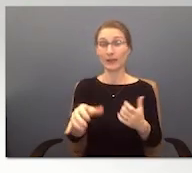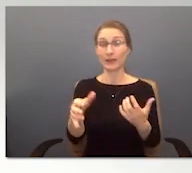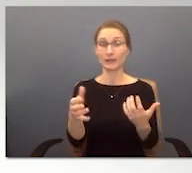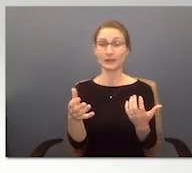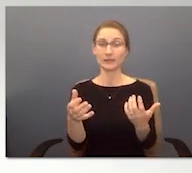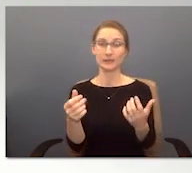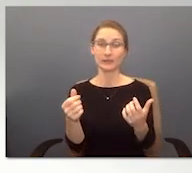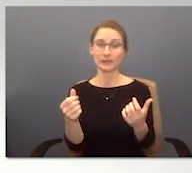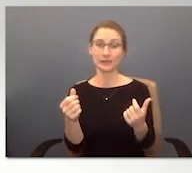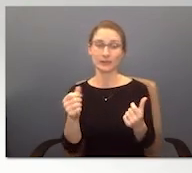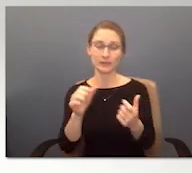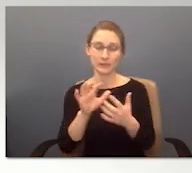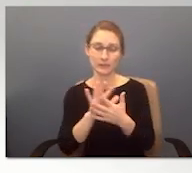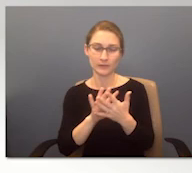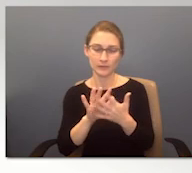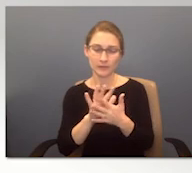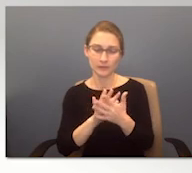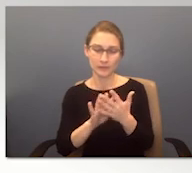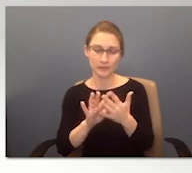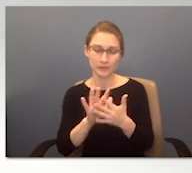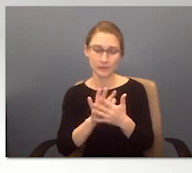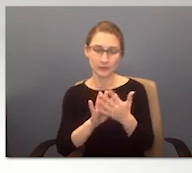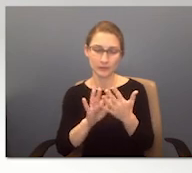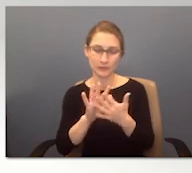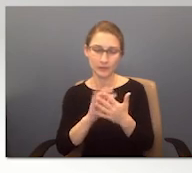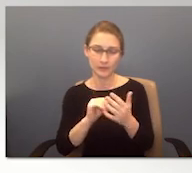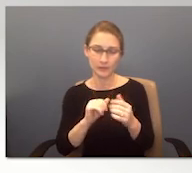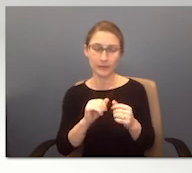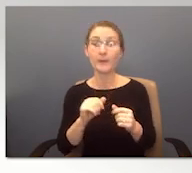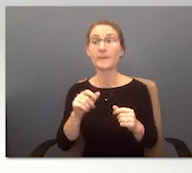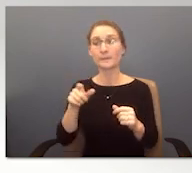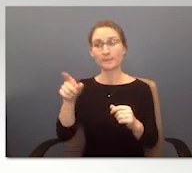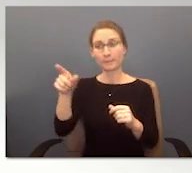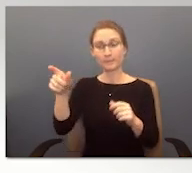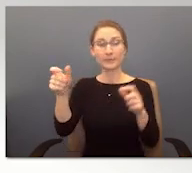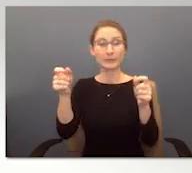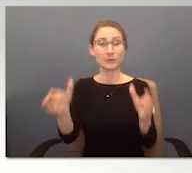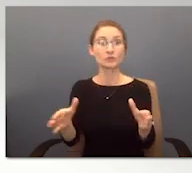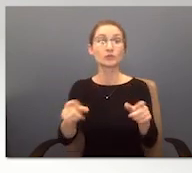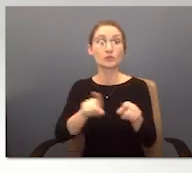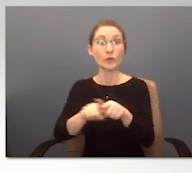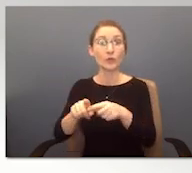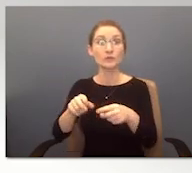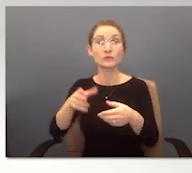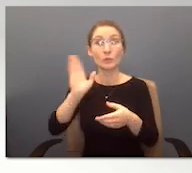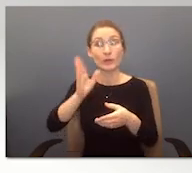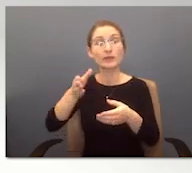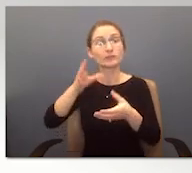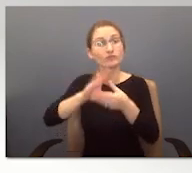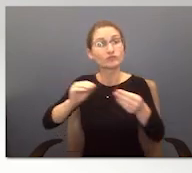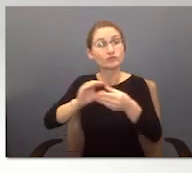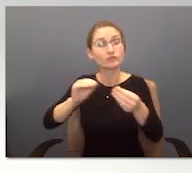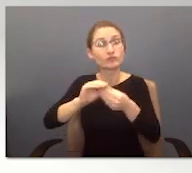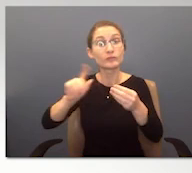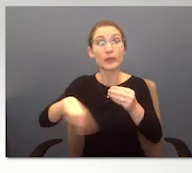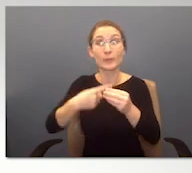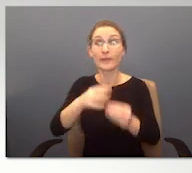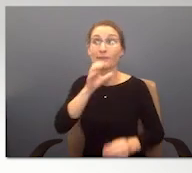curve, and about surgery, and she still wants to talk about, well, this is what's gonna happen when she's 21. Right. And